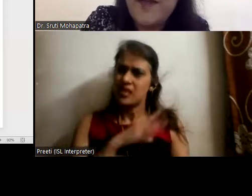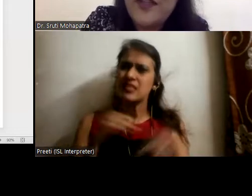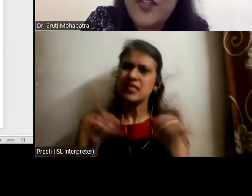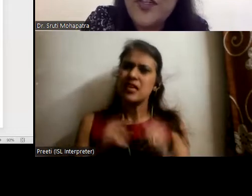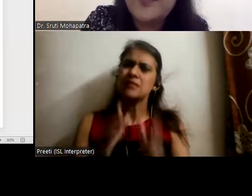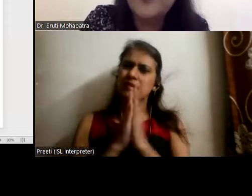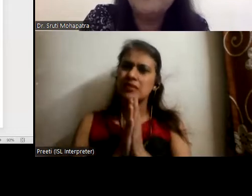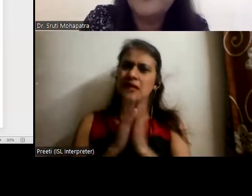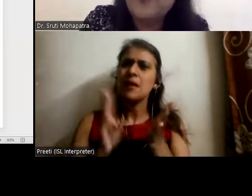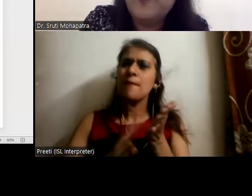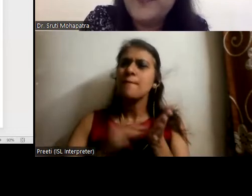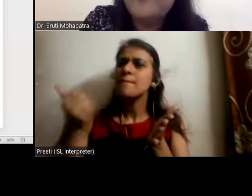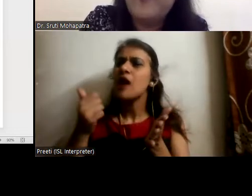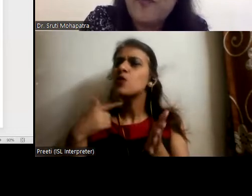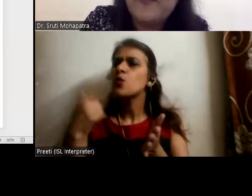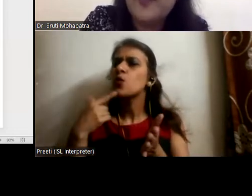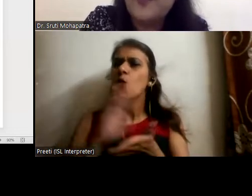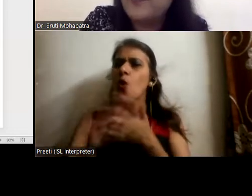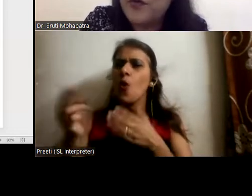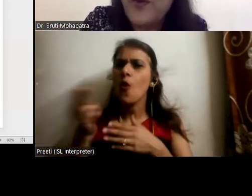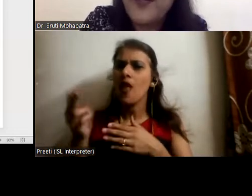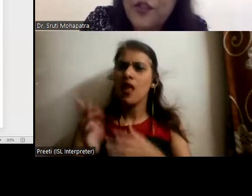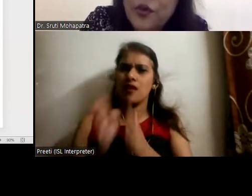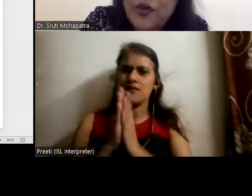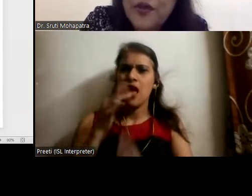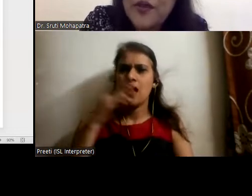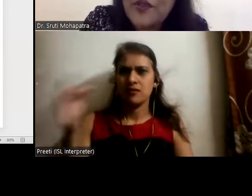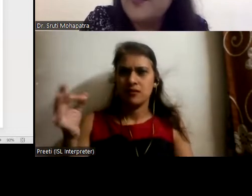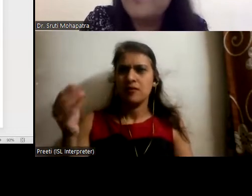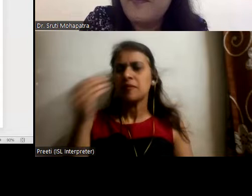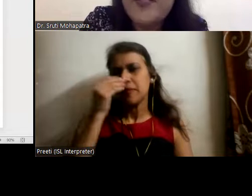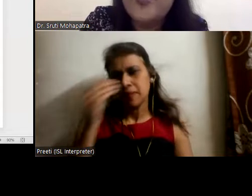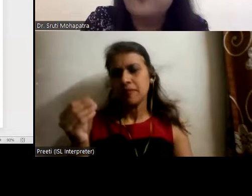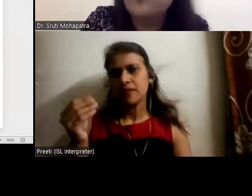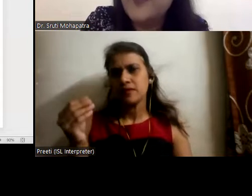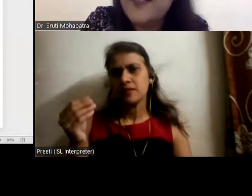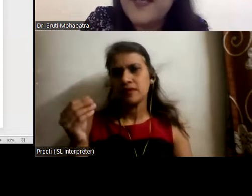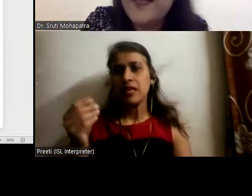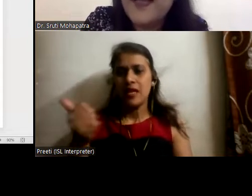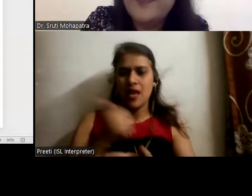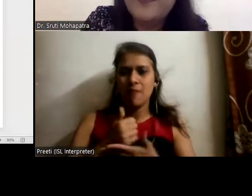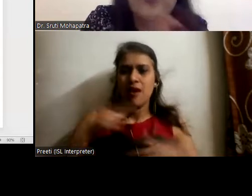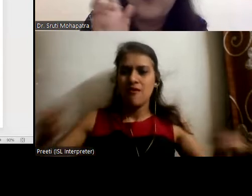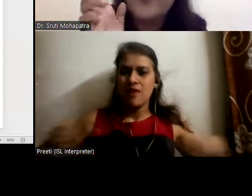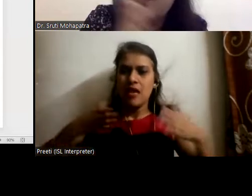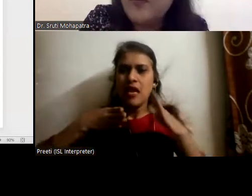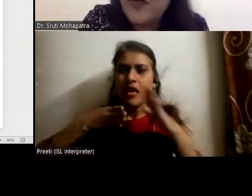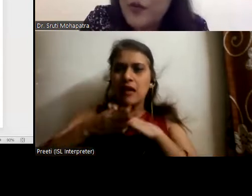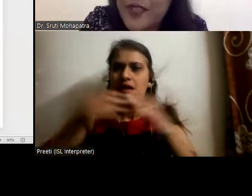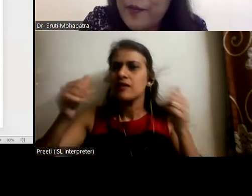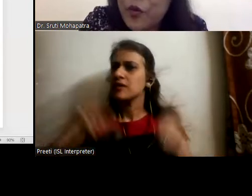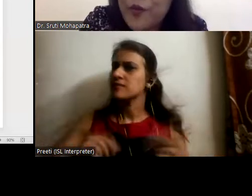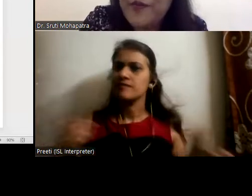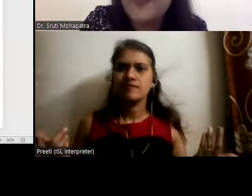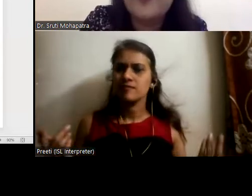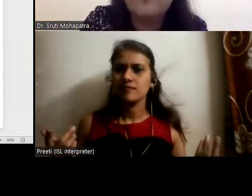hotel managers? Can you please remove the toilet door so that my wheelchair could go inside? And the toilet door was